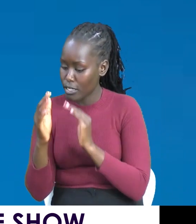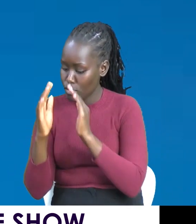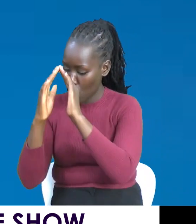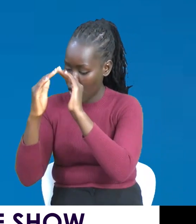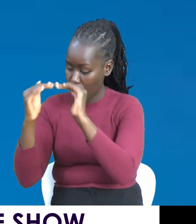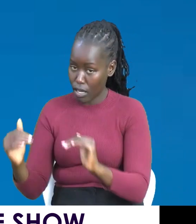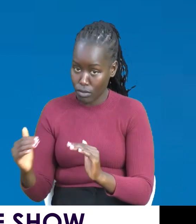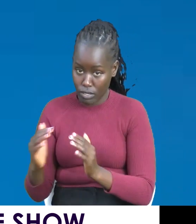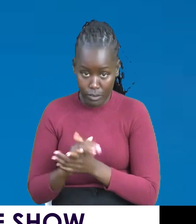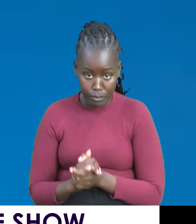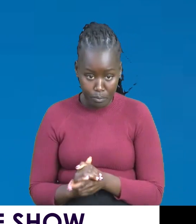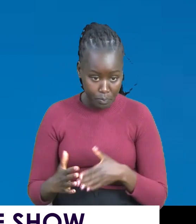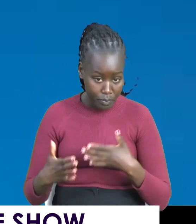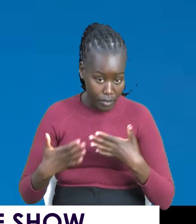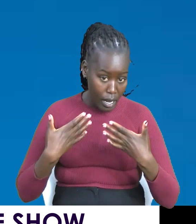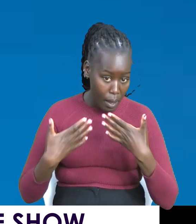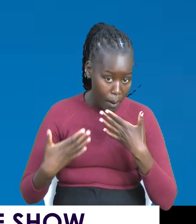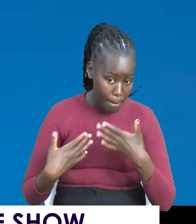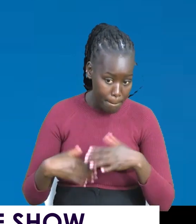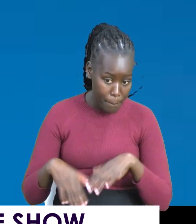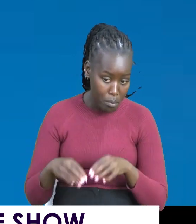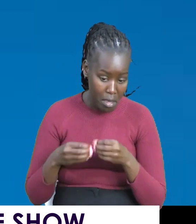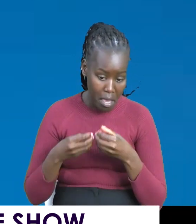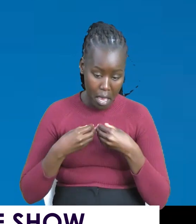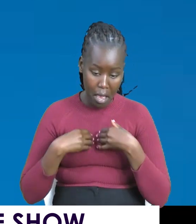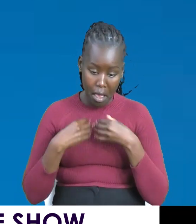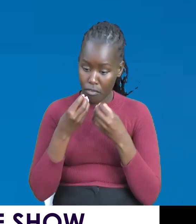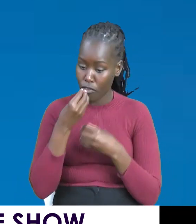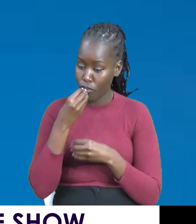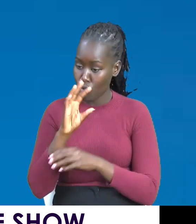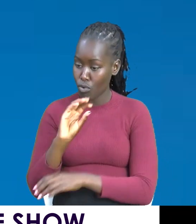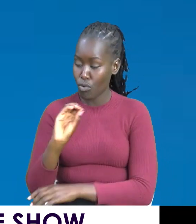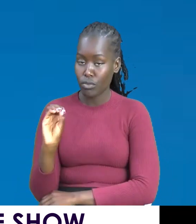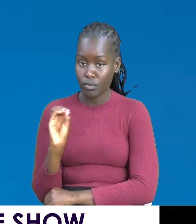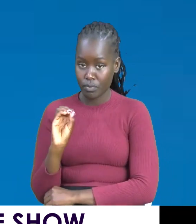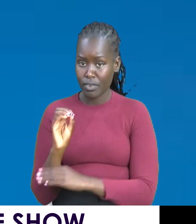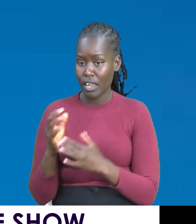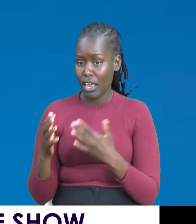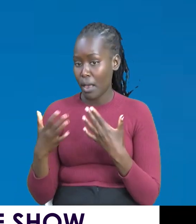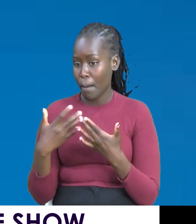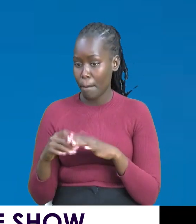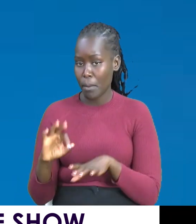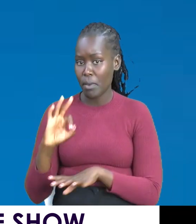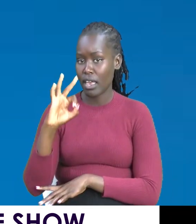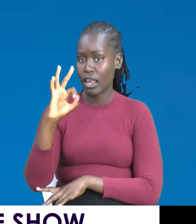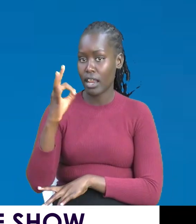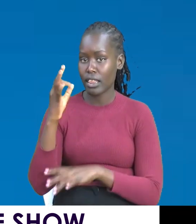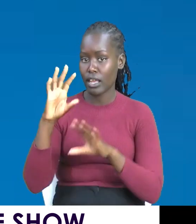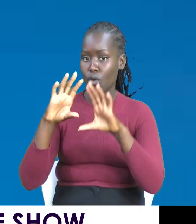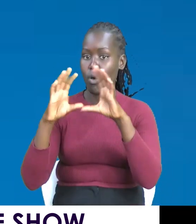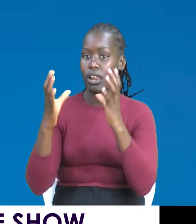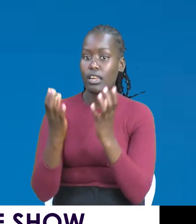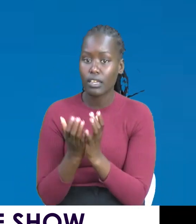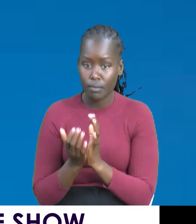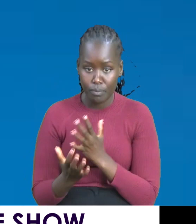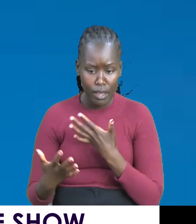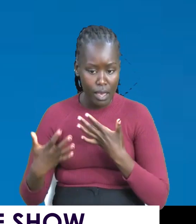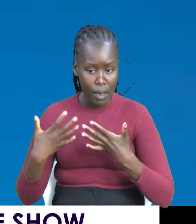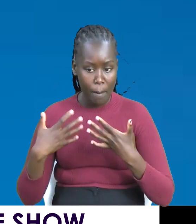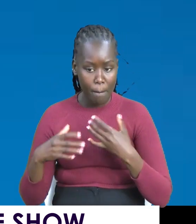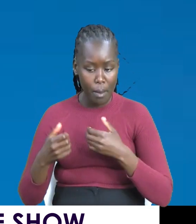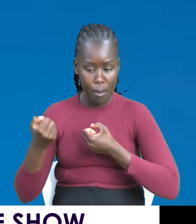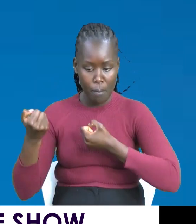house. You may be lacking food. You may be in a third world. You may be